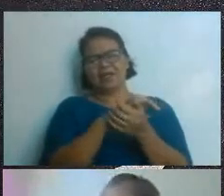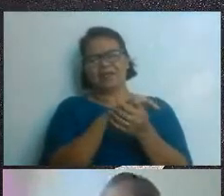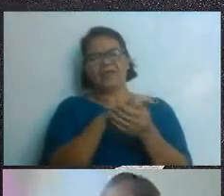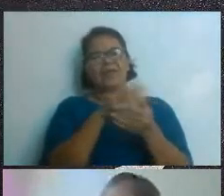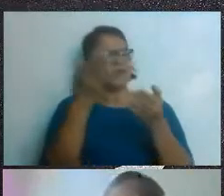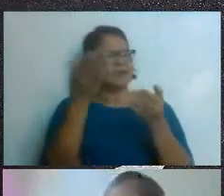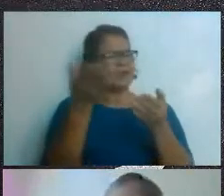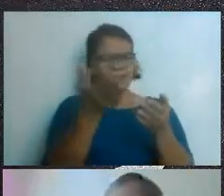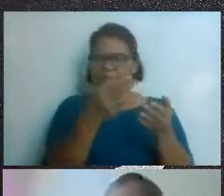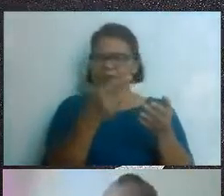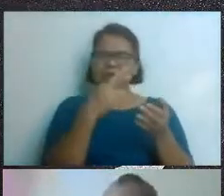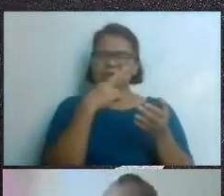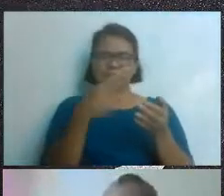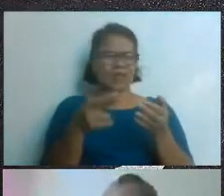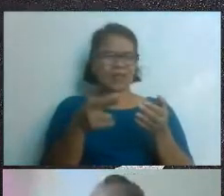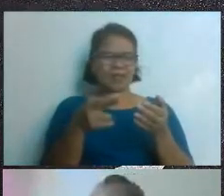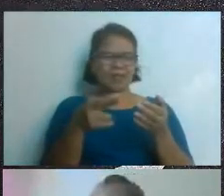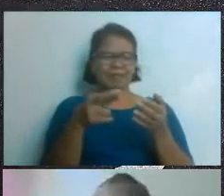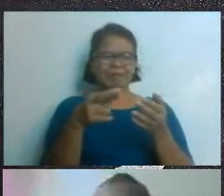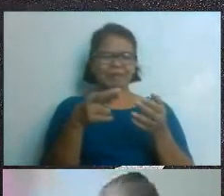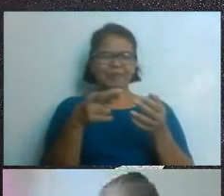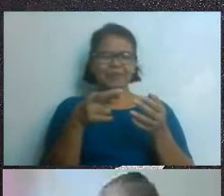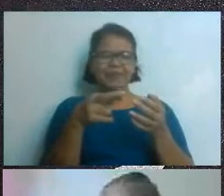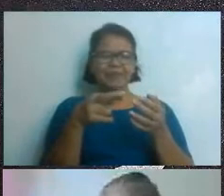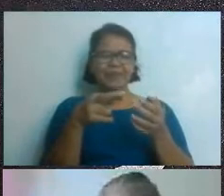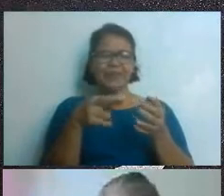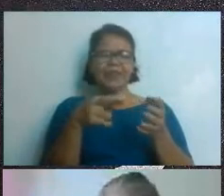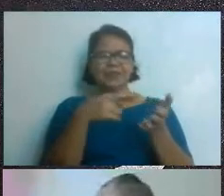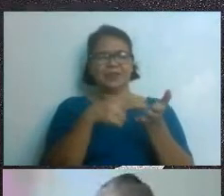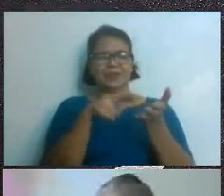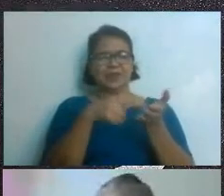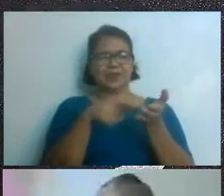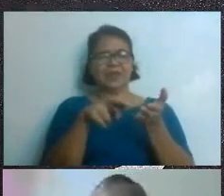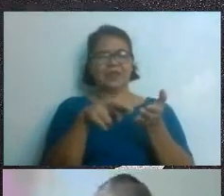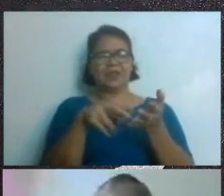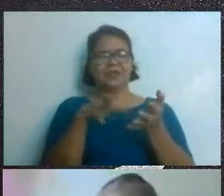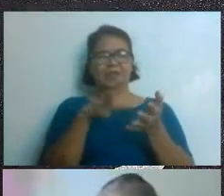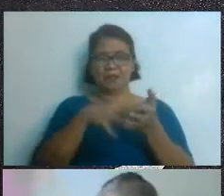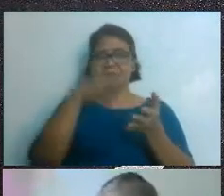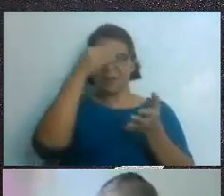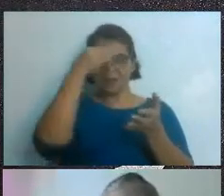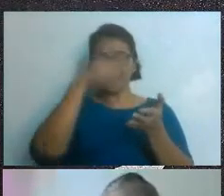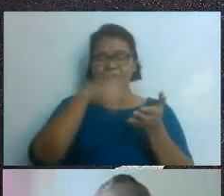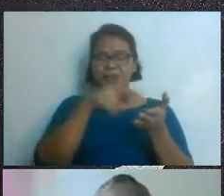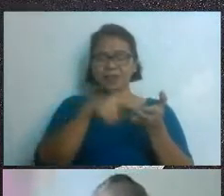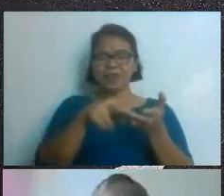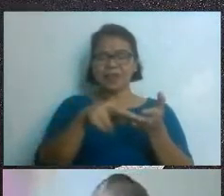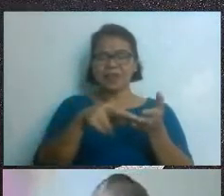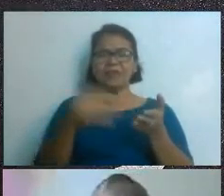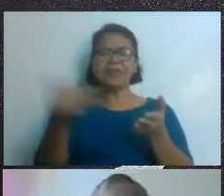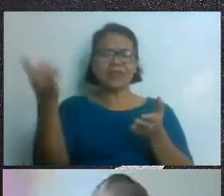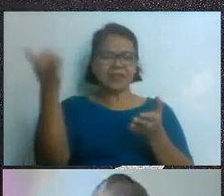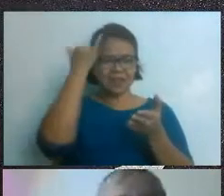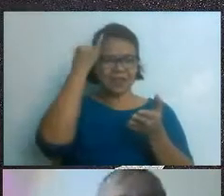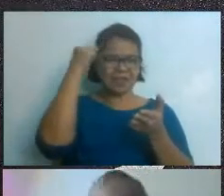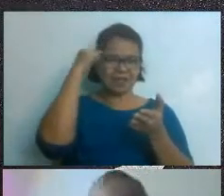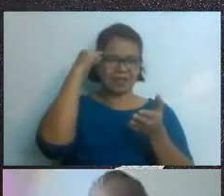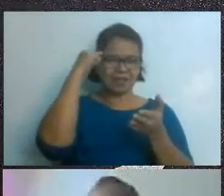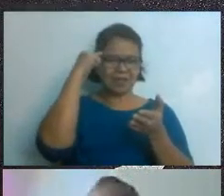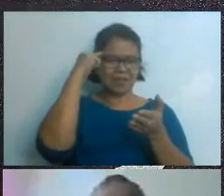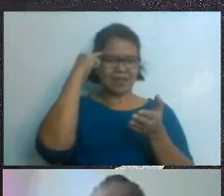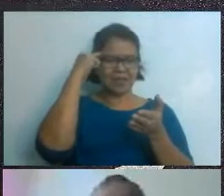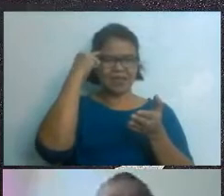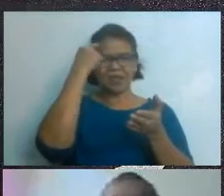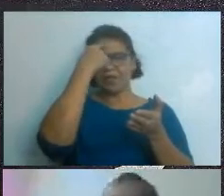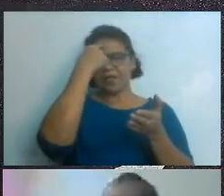test, kailangan mo pa rin ang research skills, kailangan mo pa rin naiintindihan yung binabasa mo, marunong ka magsulat, nakaka-interpret ka ng